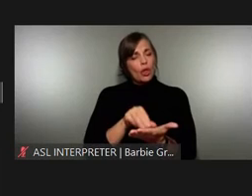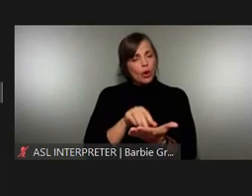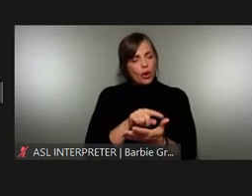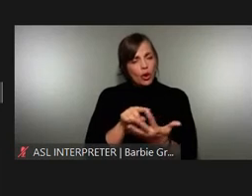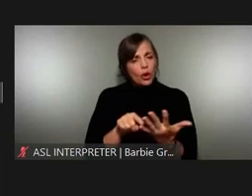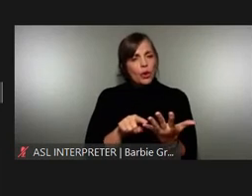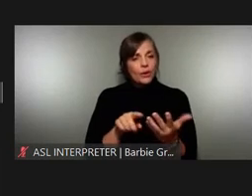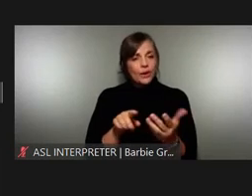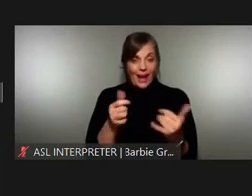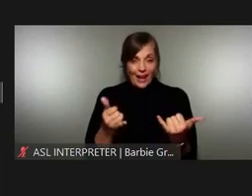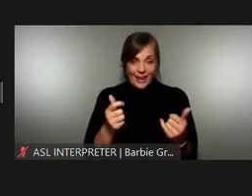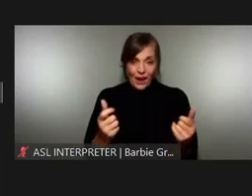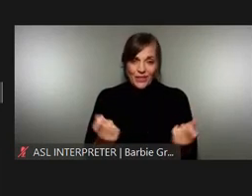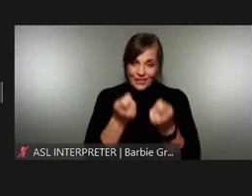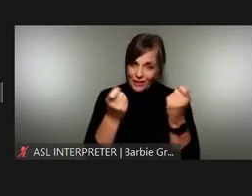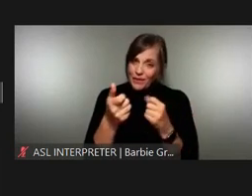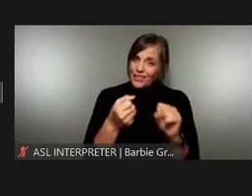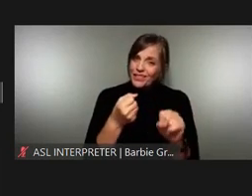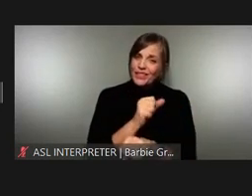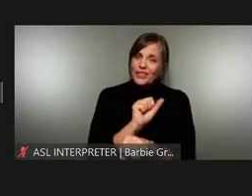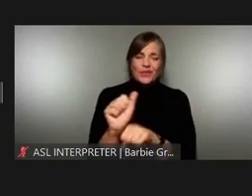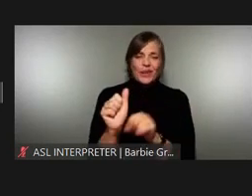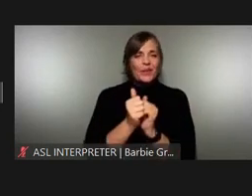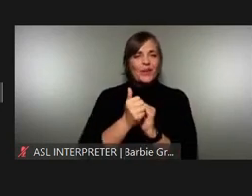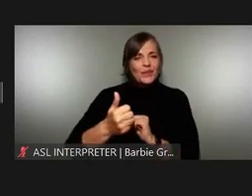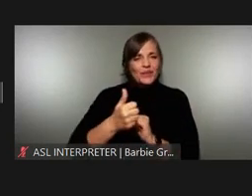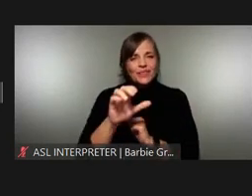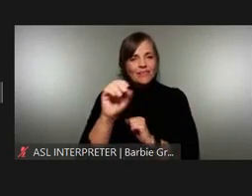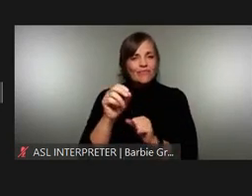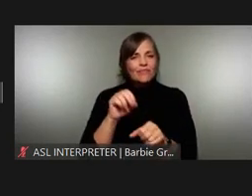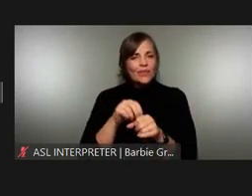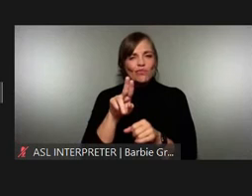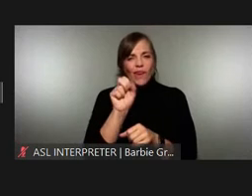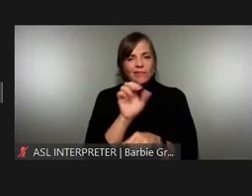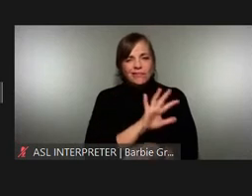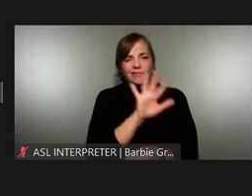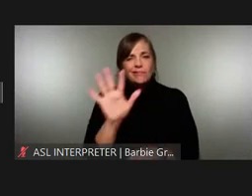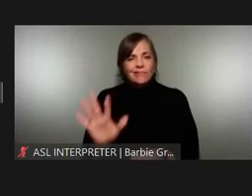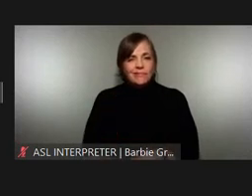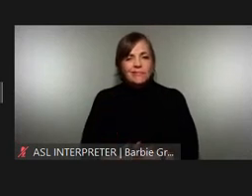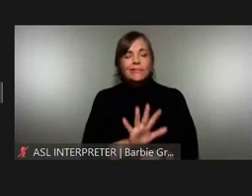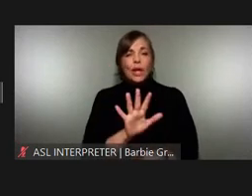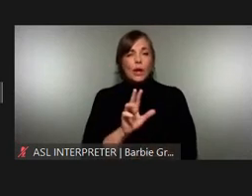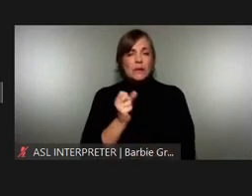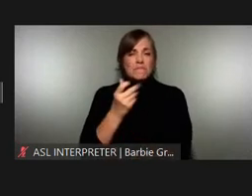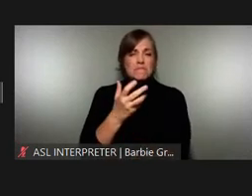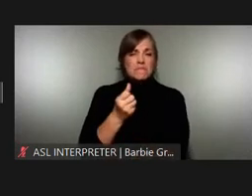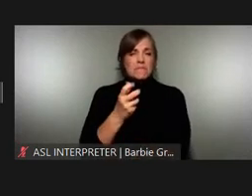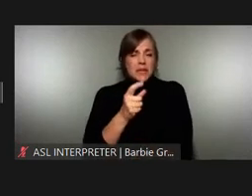now celebrating 10 years working with transit systems across the United States, that there are so many systems